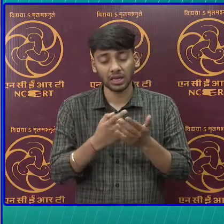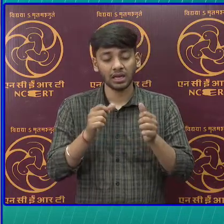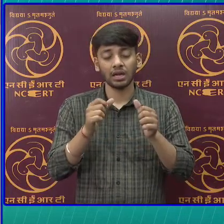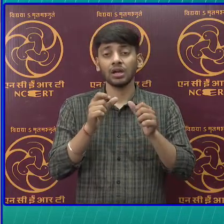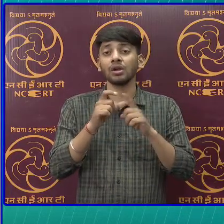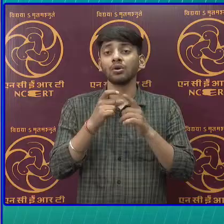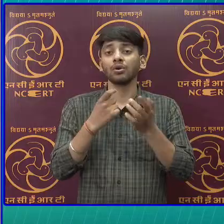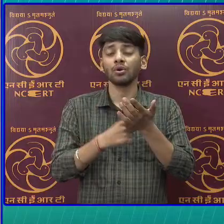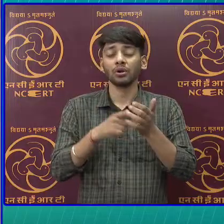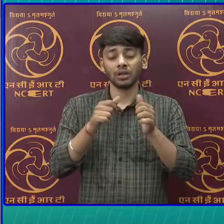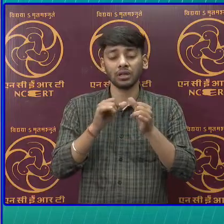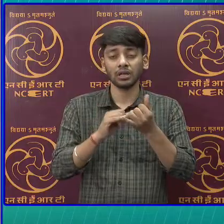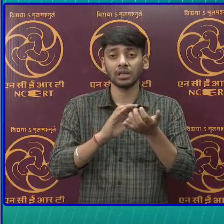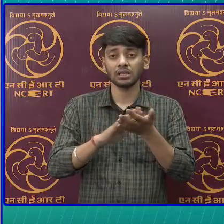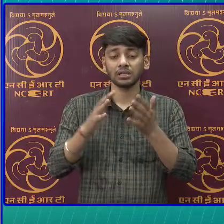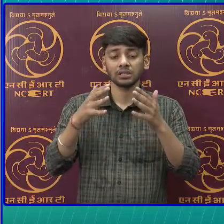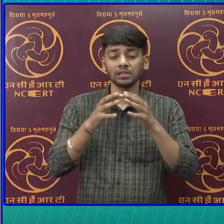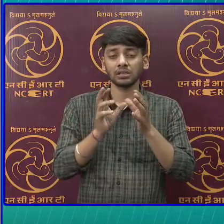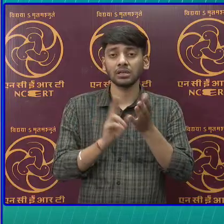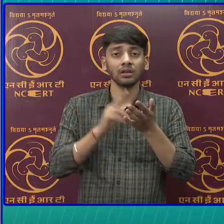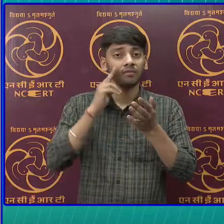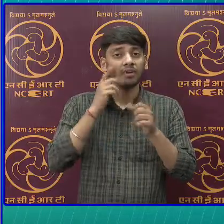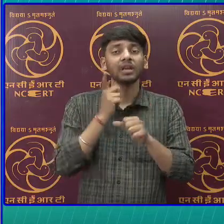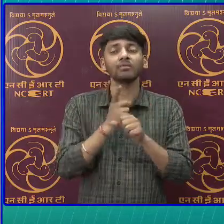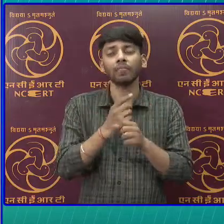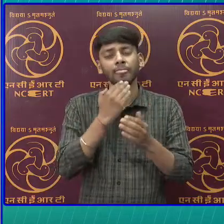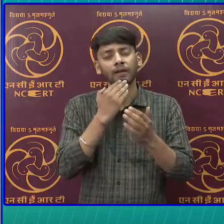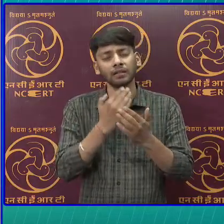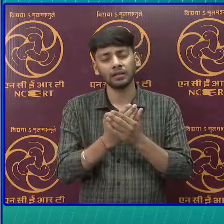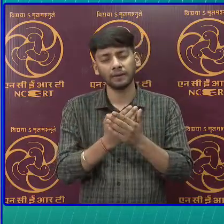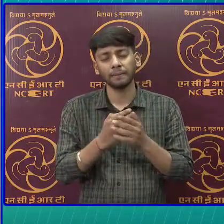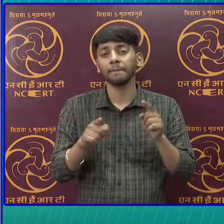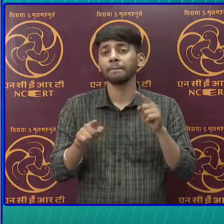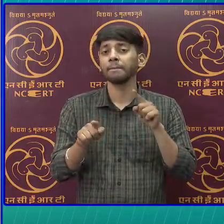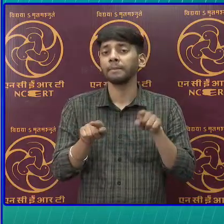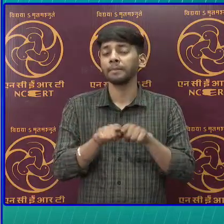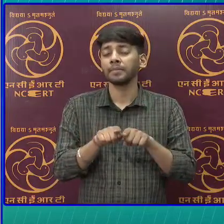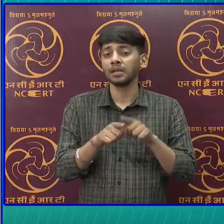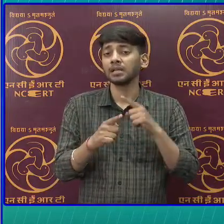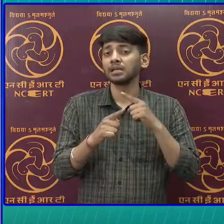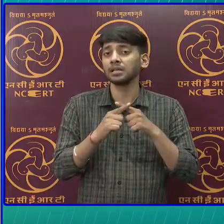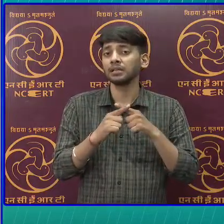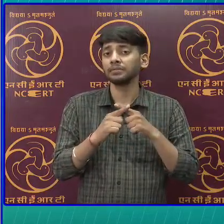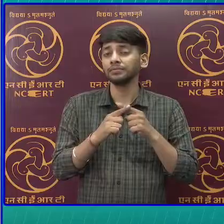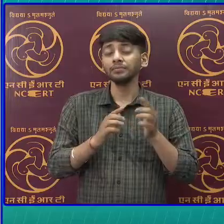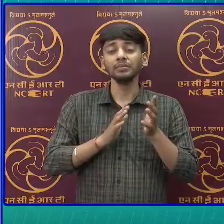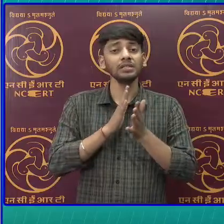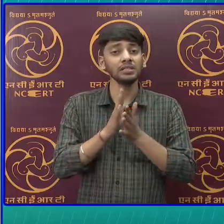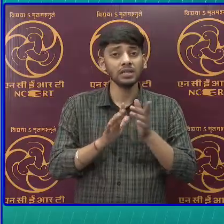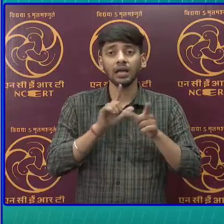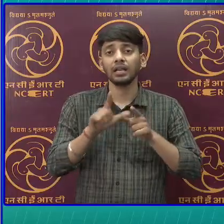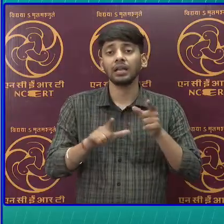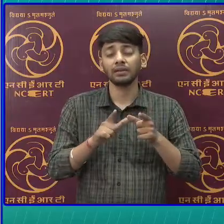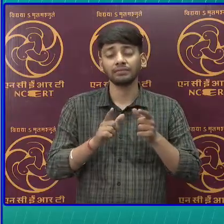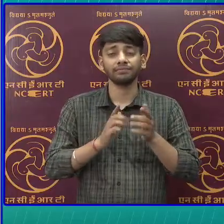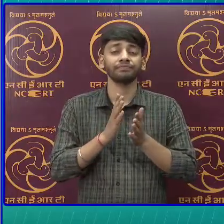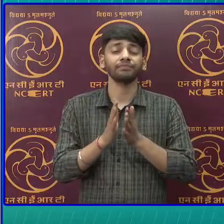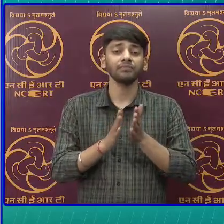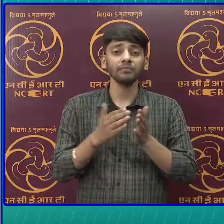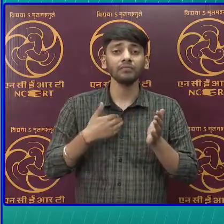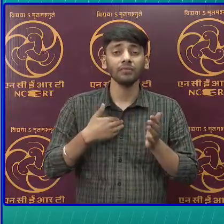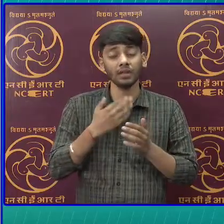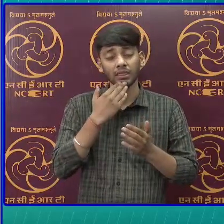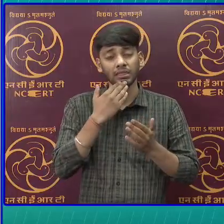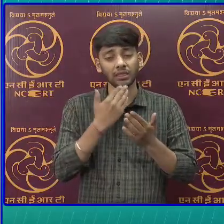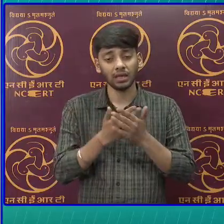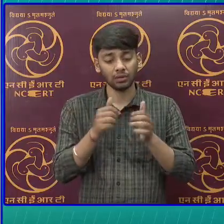for joining us today. Thank you so much. Okay, and along with this, I would also like to thank our sign language interpreter, Ashish.